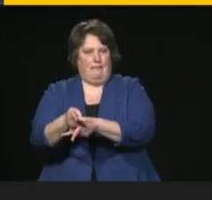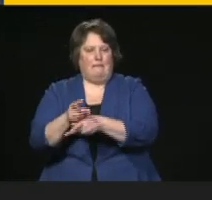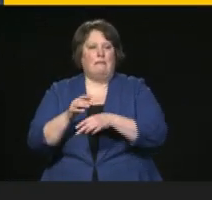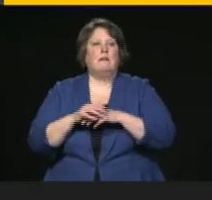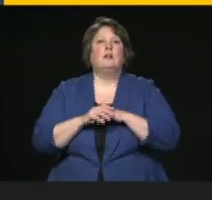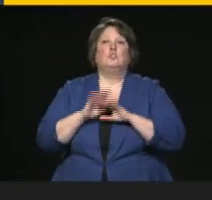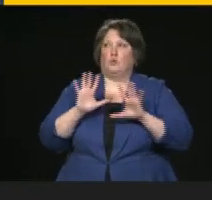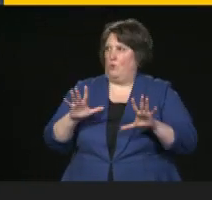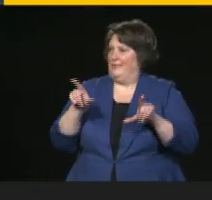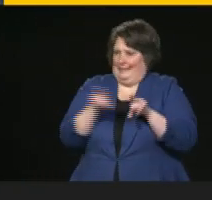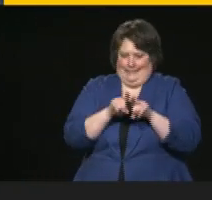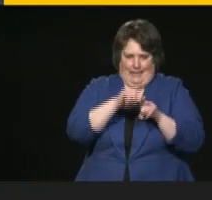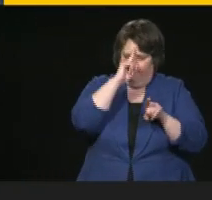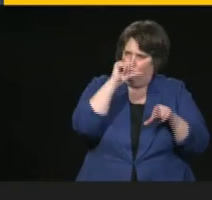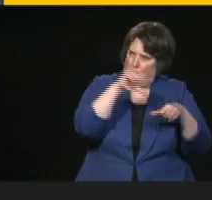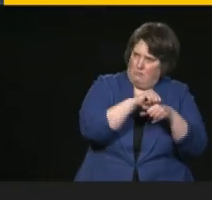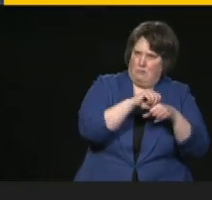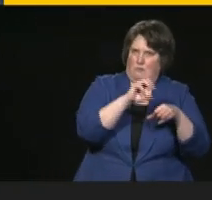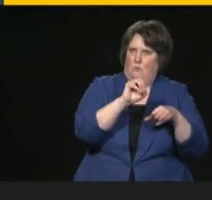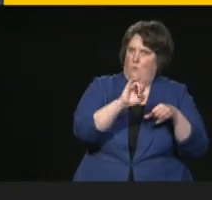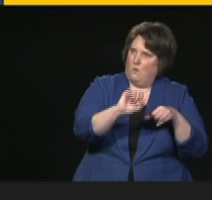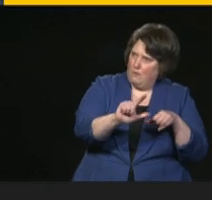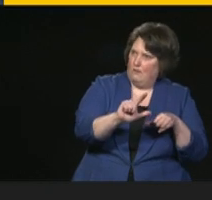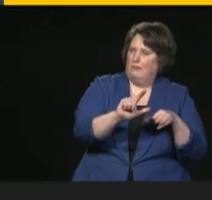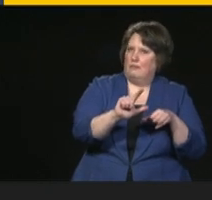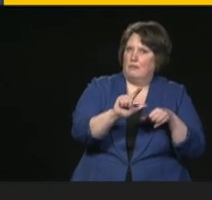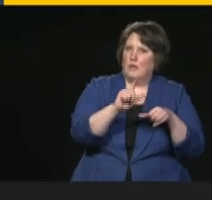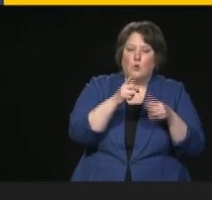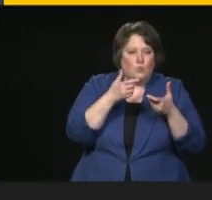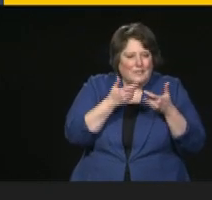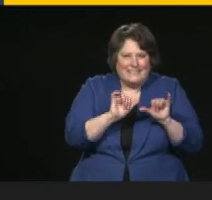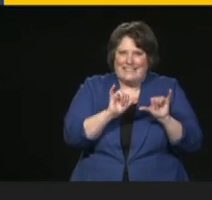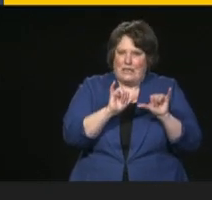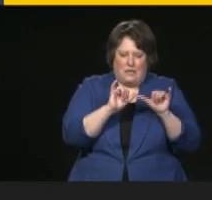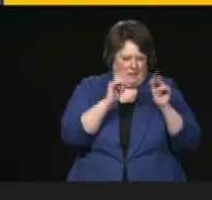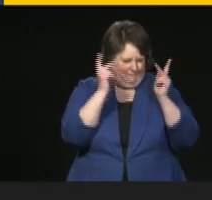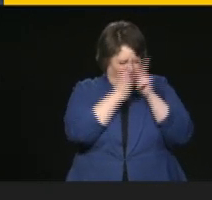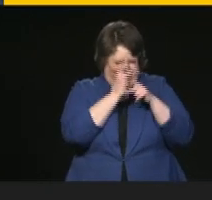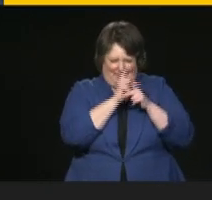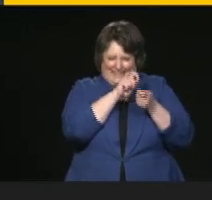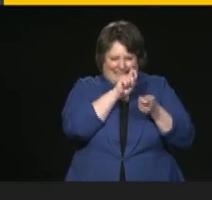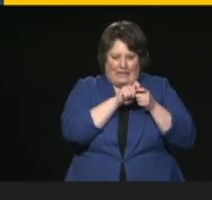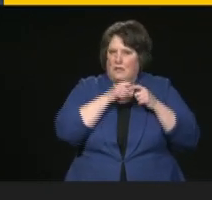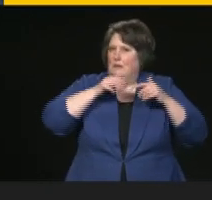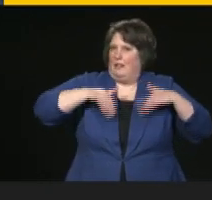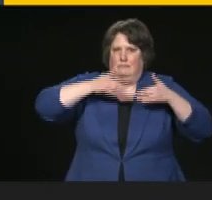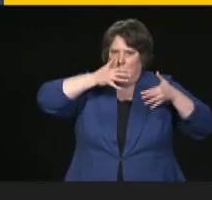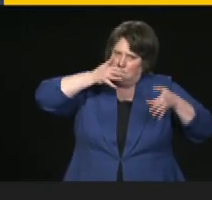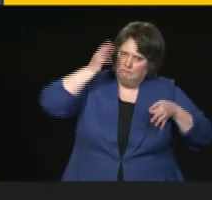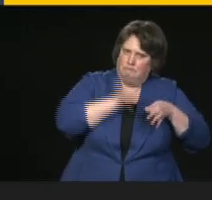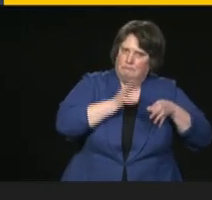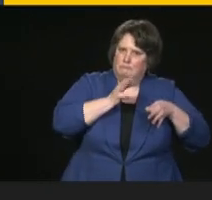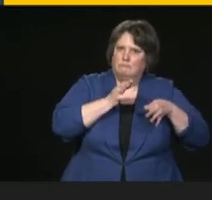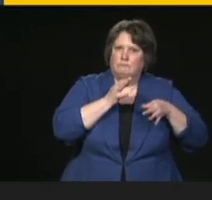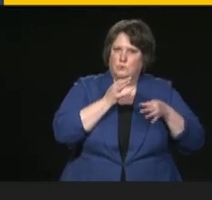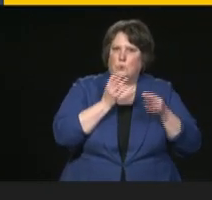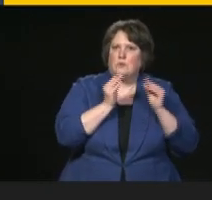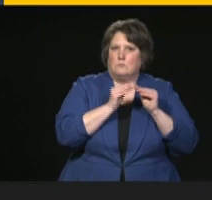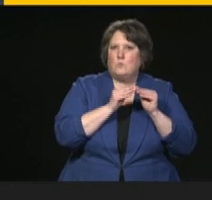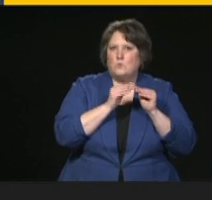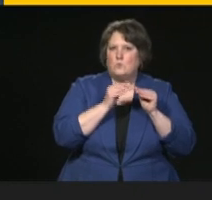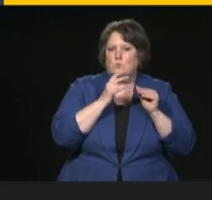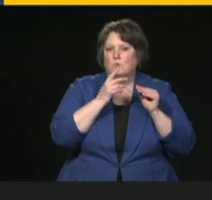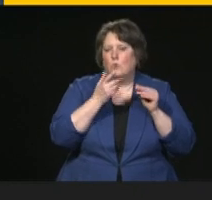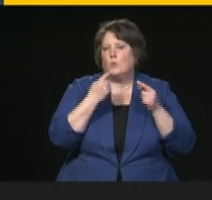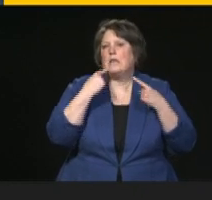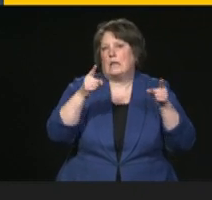details are being worked out as we speak, so there'll be more opportunity to talk about that shortly. Additionally, we're in